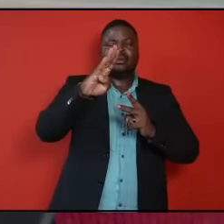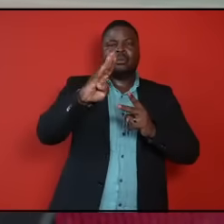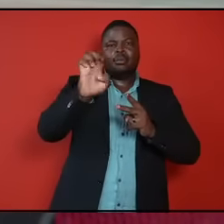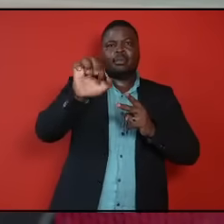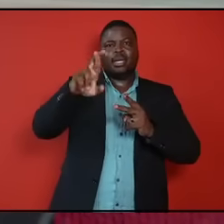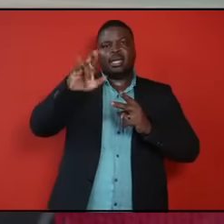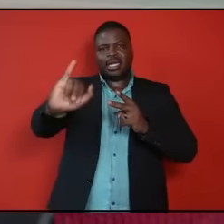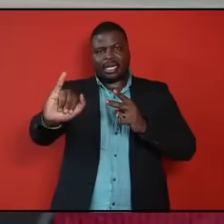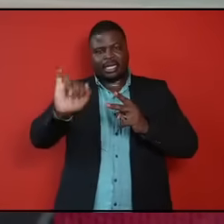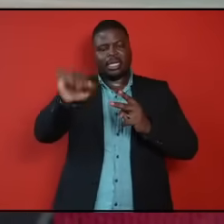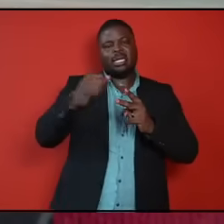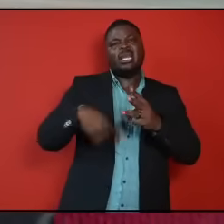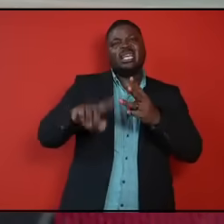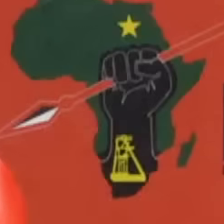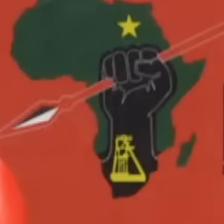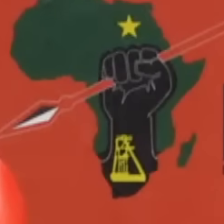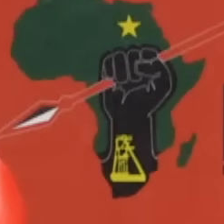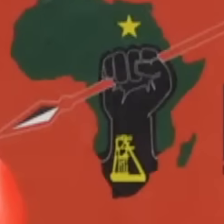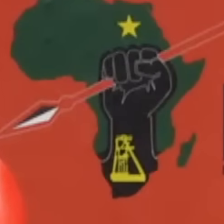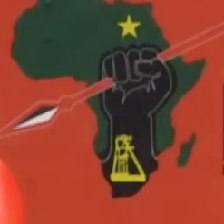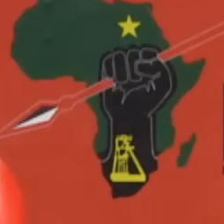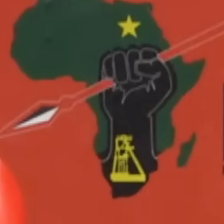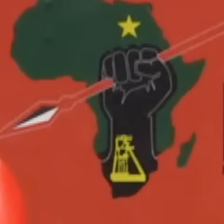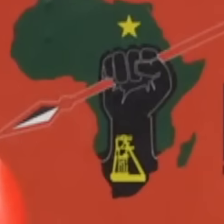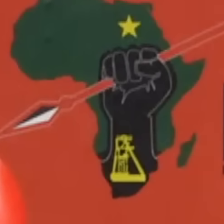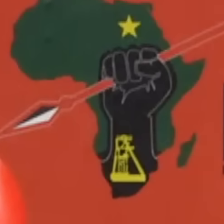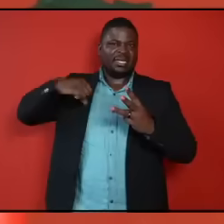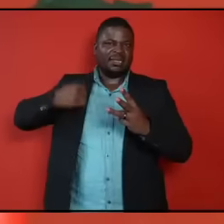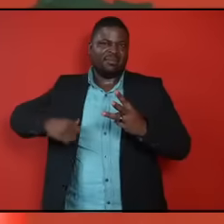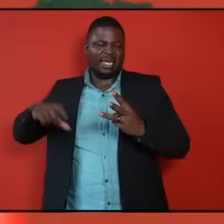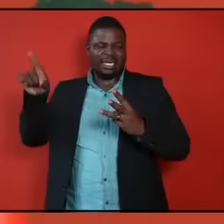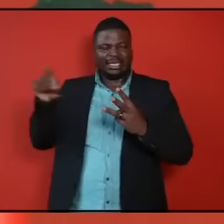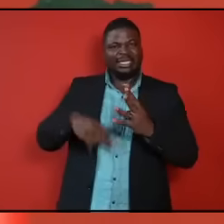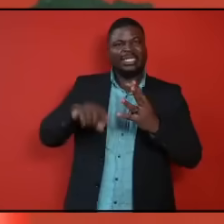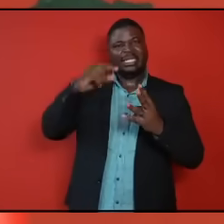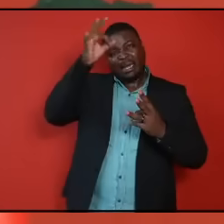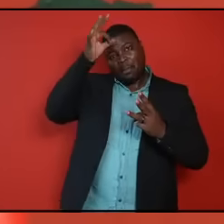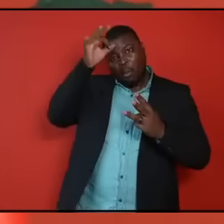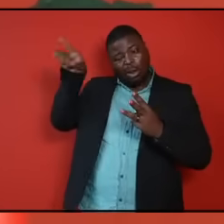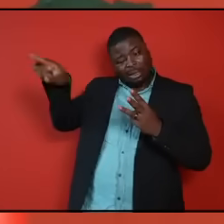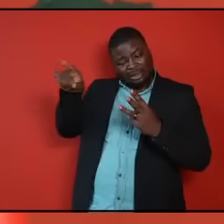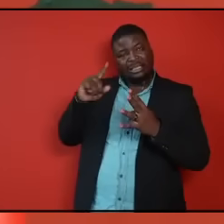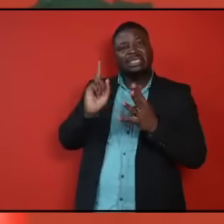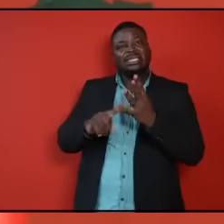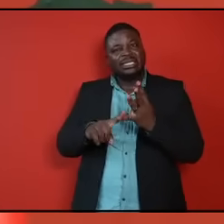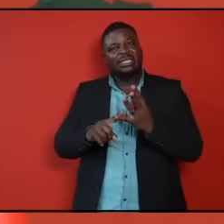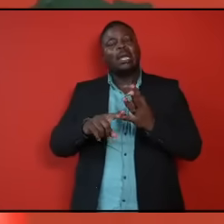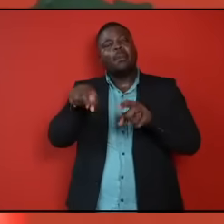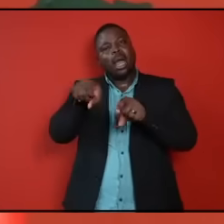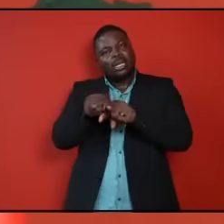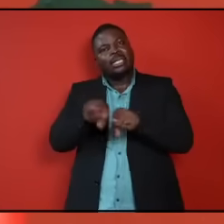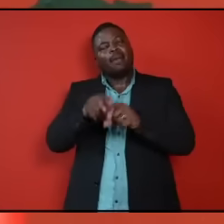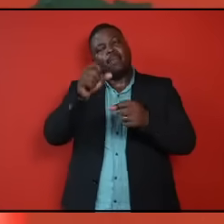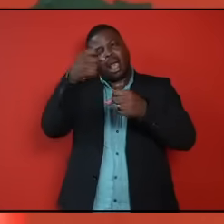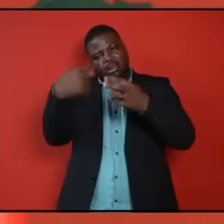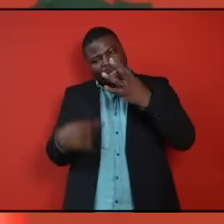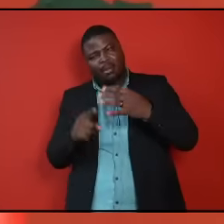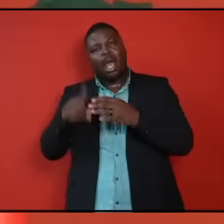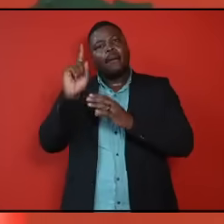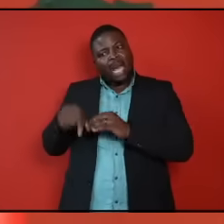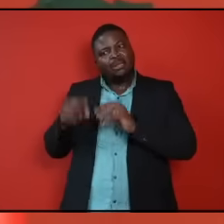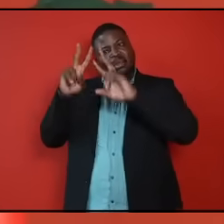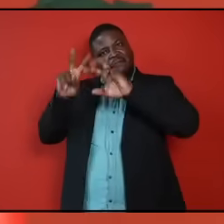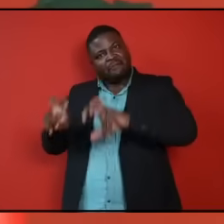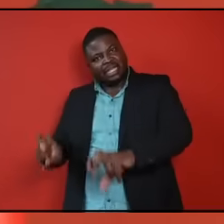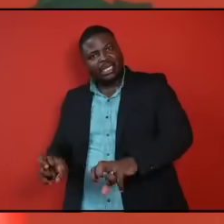including officials from Ekurhuleni Metropolitan Municipality, and has referred these matters for investigation. We are